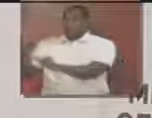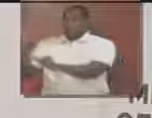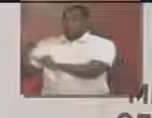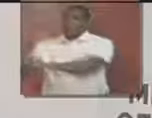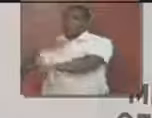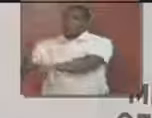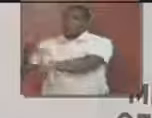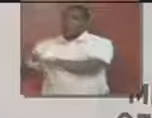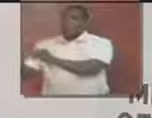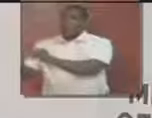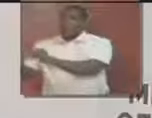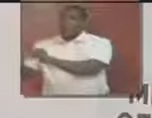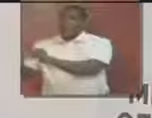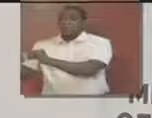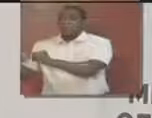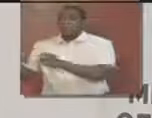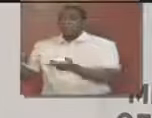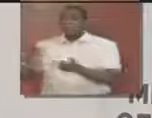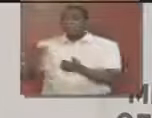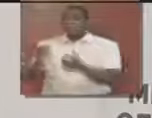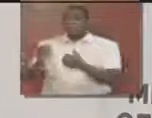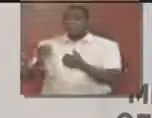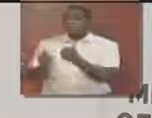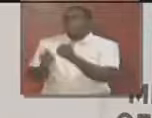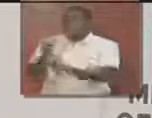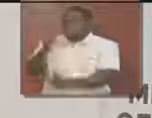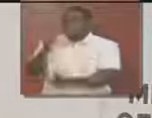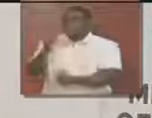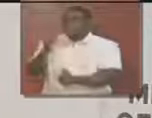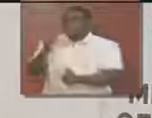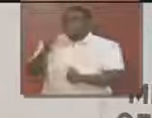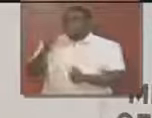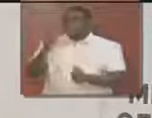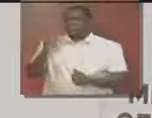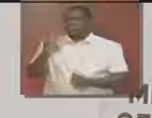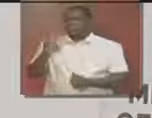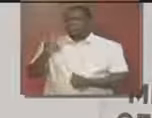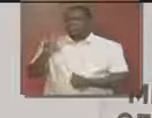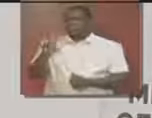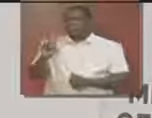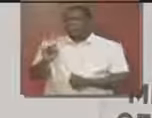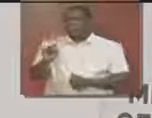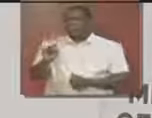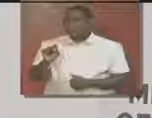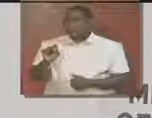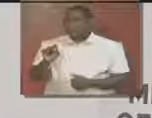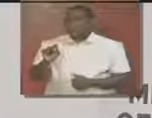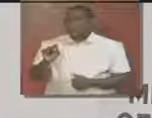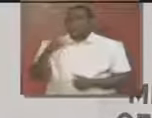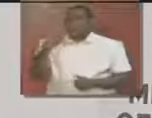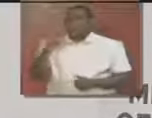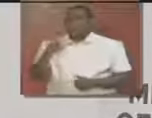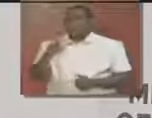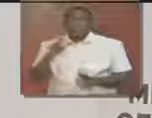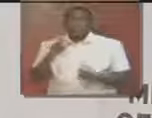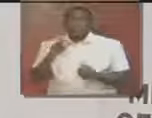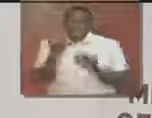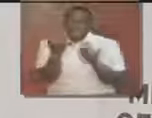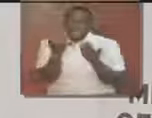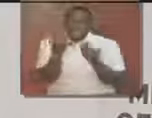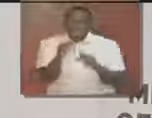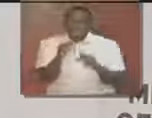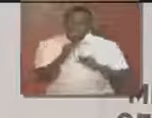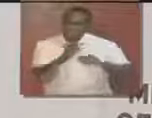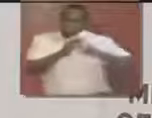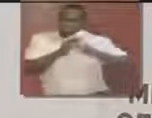the coronaviruses like the flu vaccine, remember that's why you have your flu vaccine almost every year. We have limited immunity so